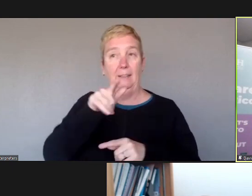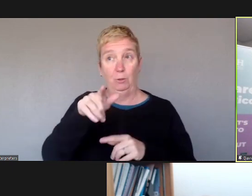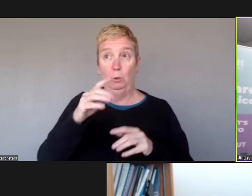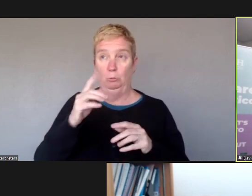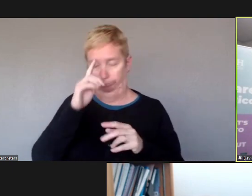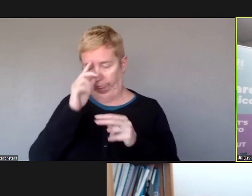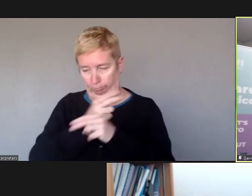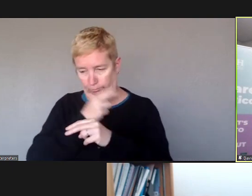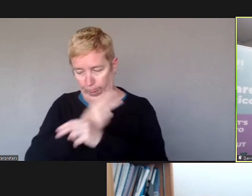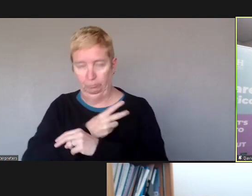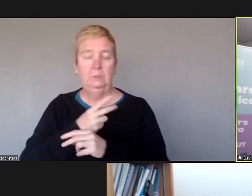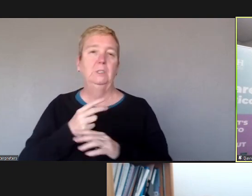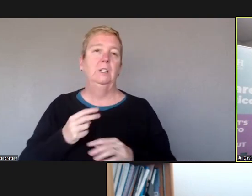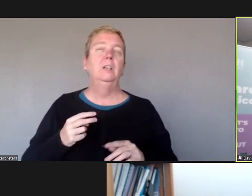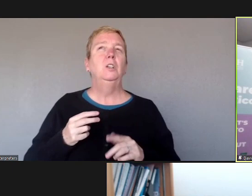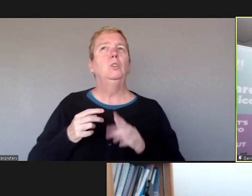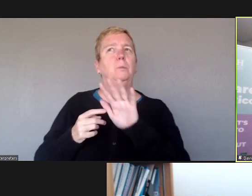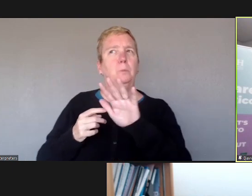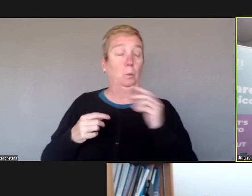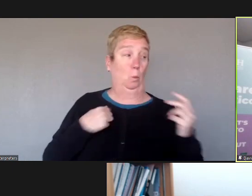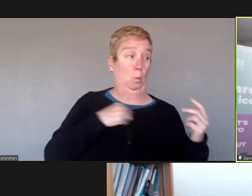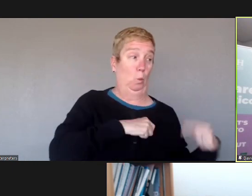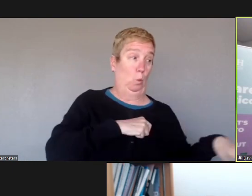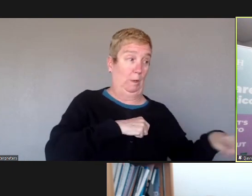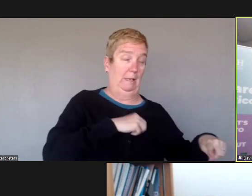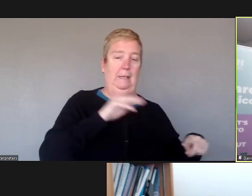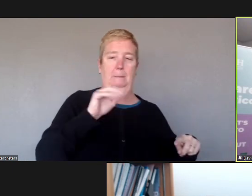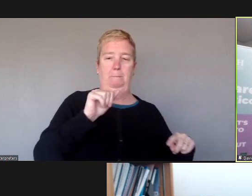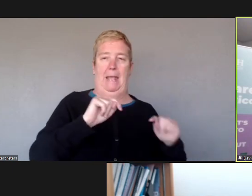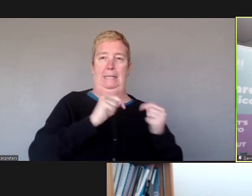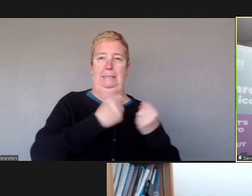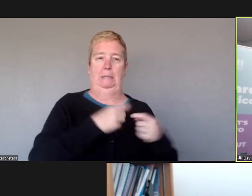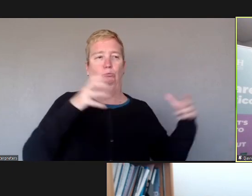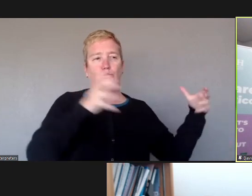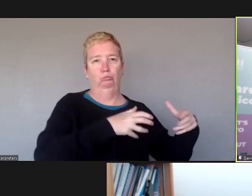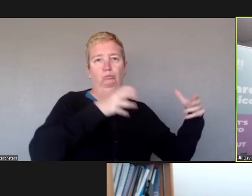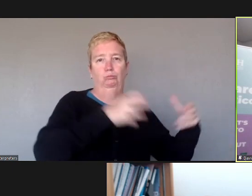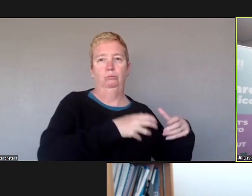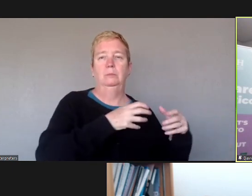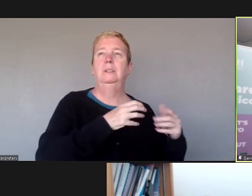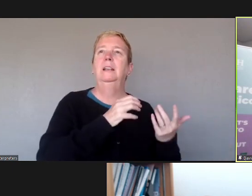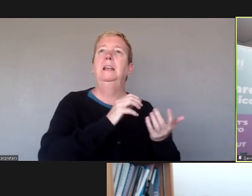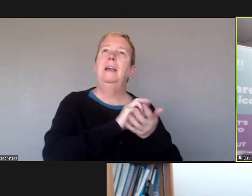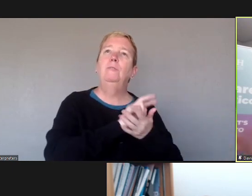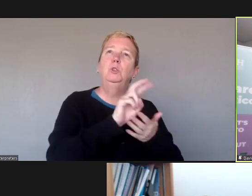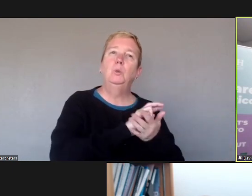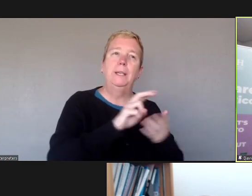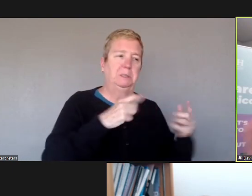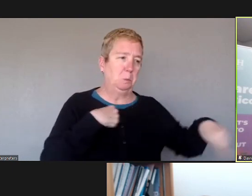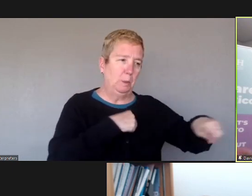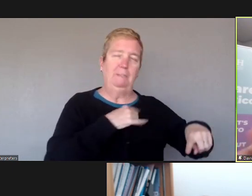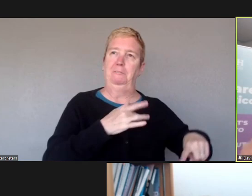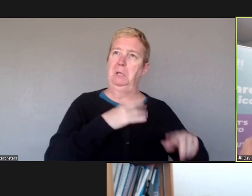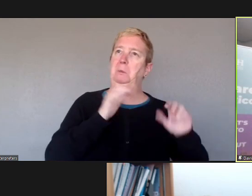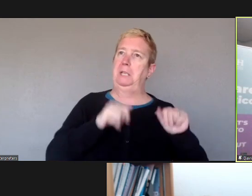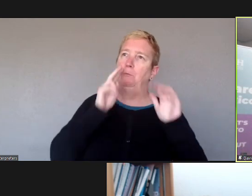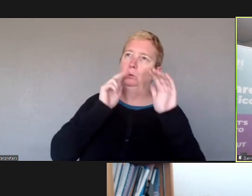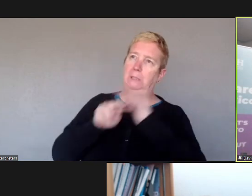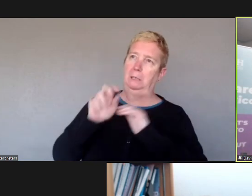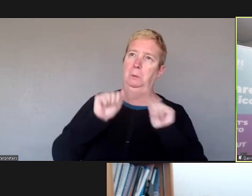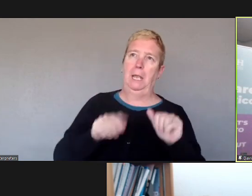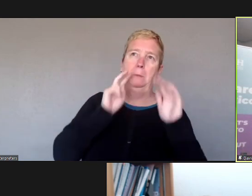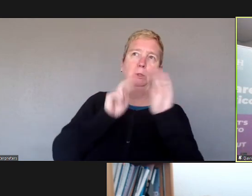hospital team, we're now meeting every couple of weeks. Everybody feels like they've got this down. They're really clear. The